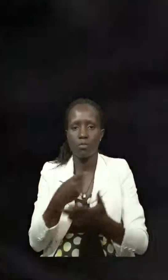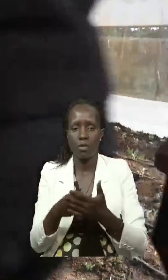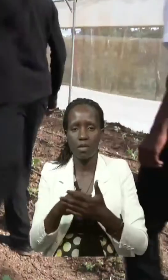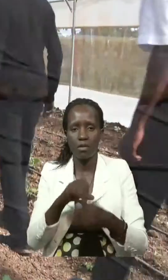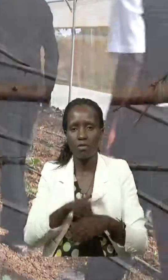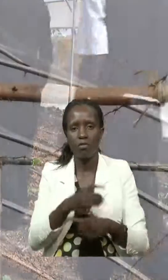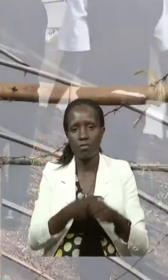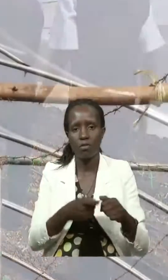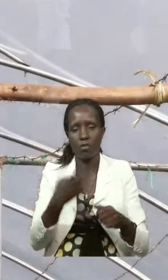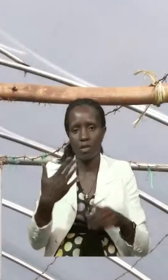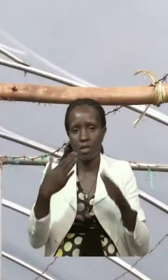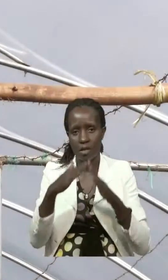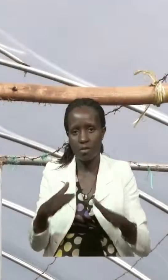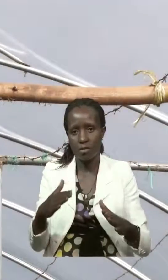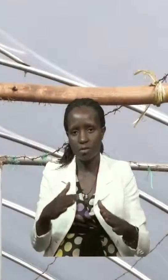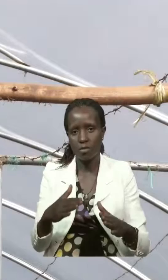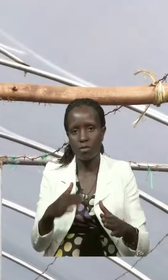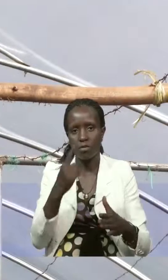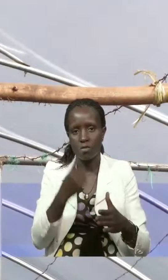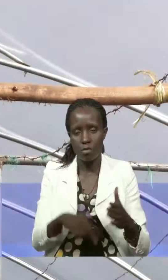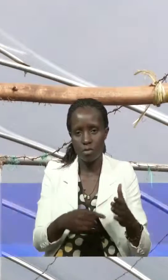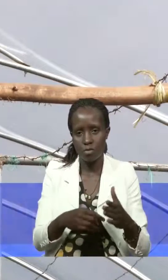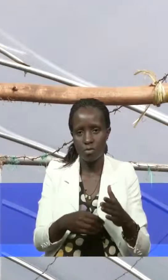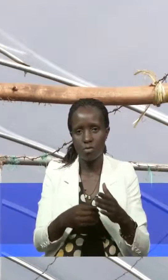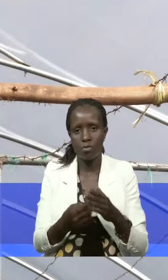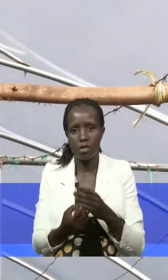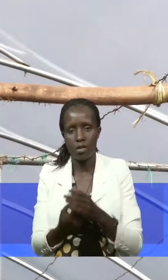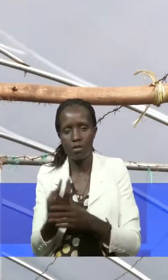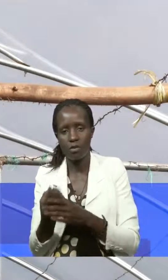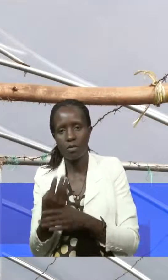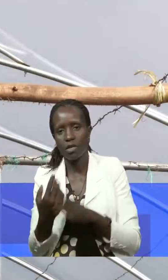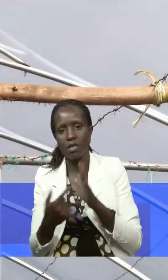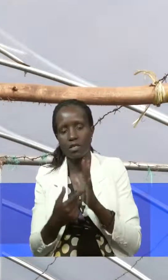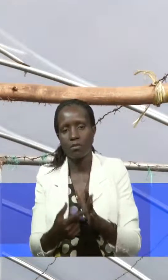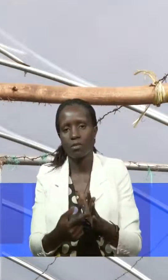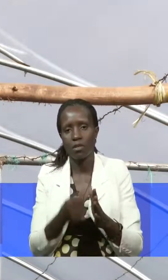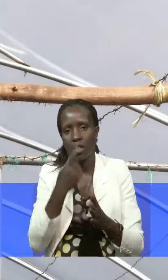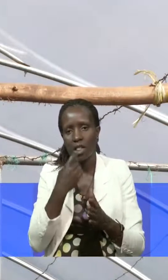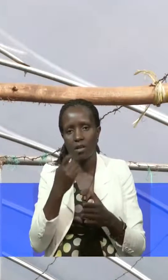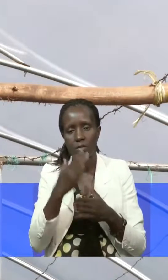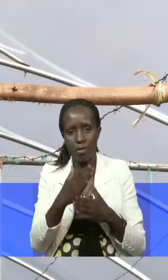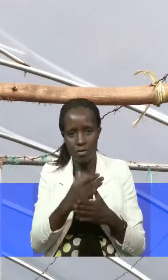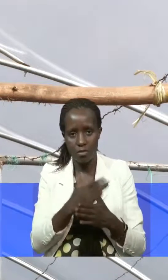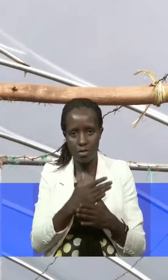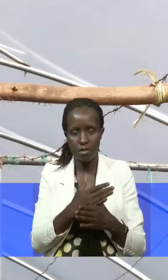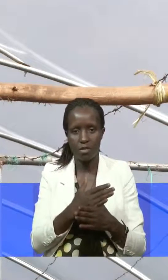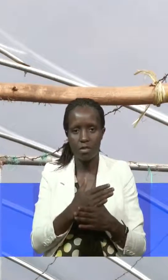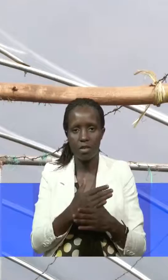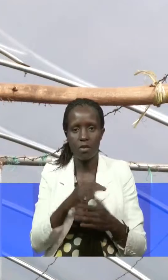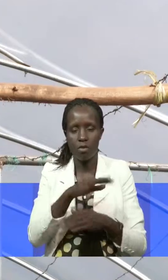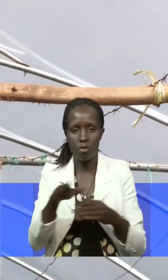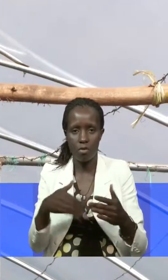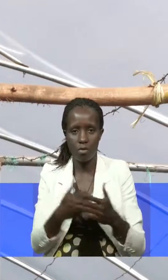the money got from the greenhouse, whereby whatever it's been grown. For example, tomatoes, like the previous time, only tomatoes were